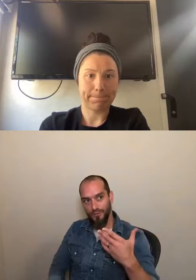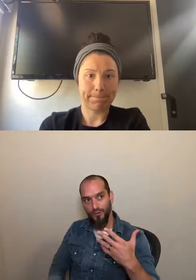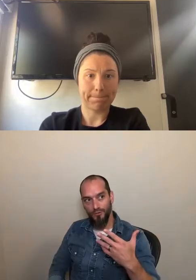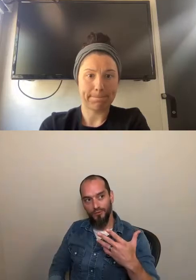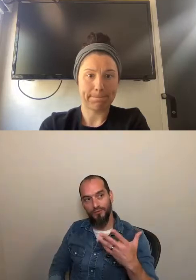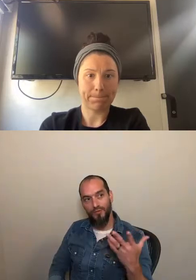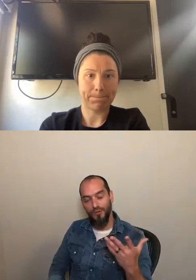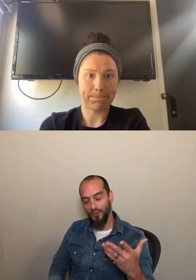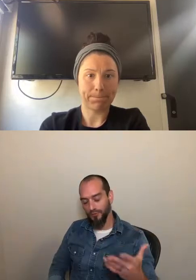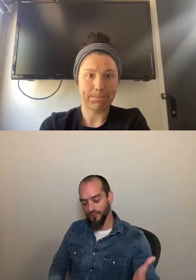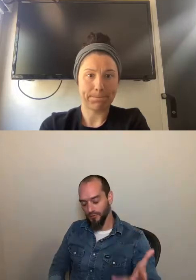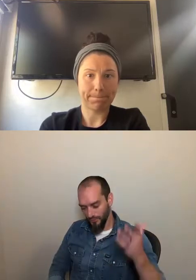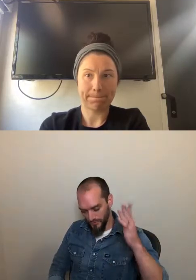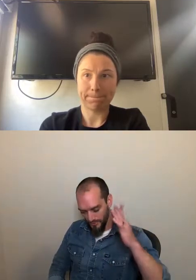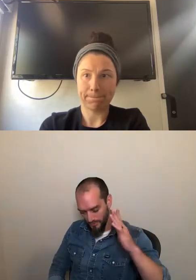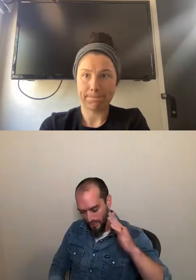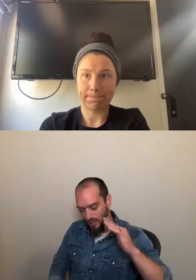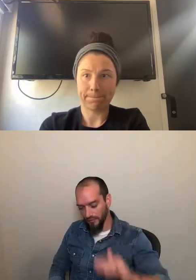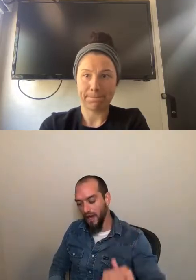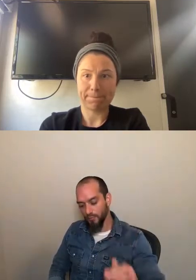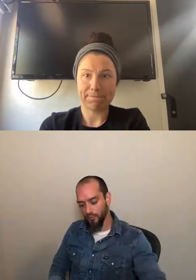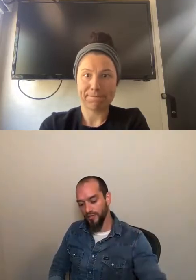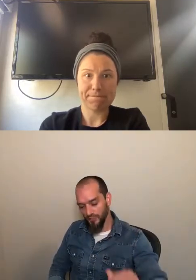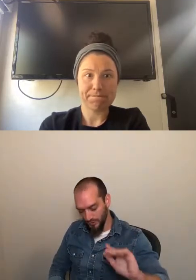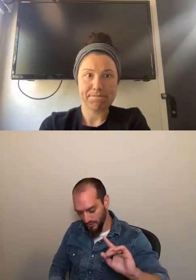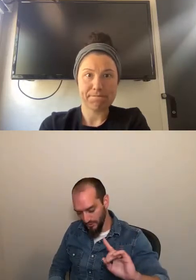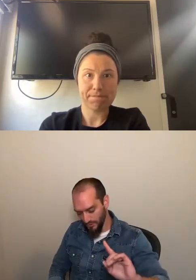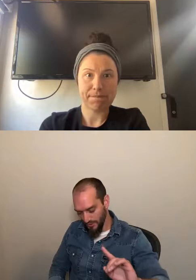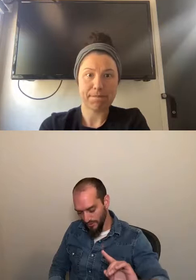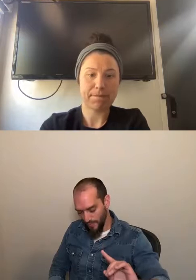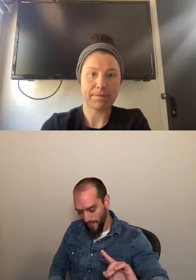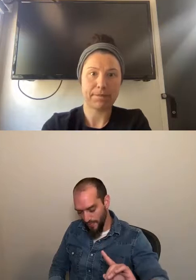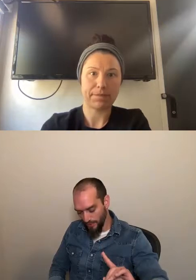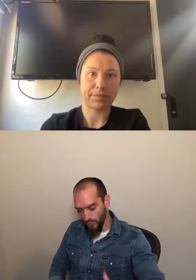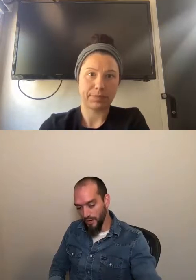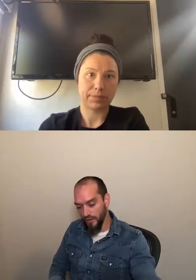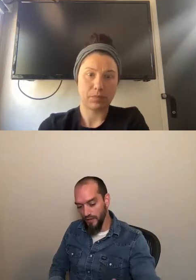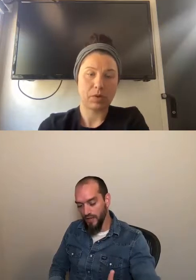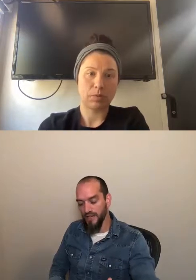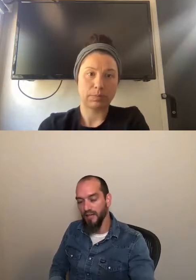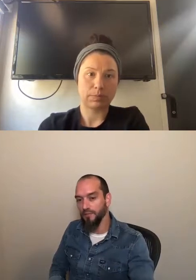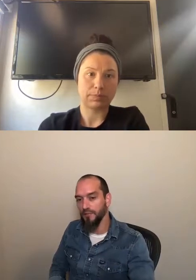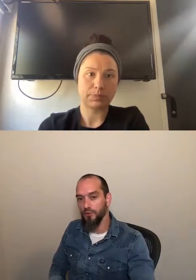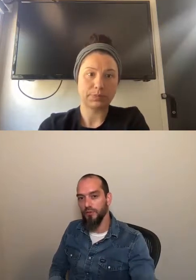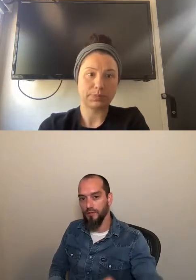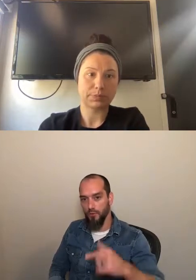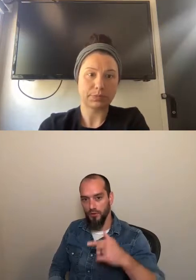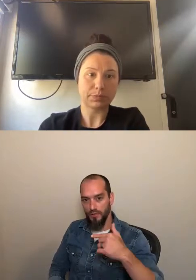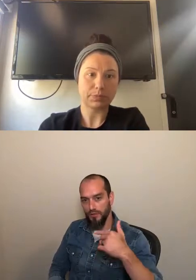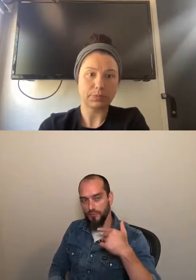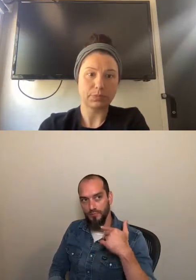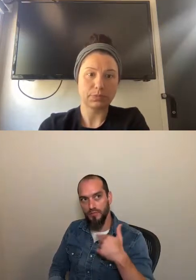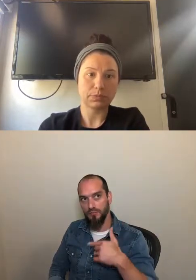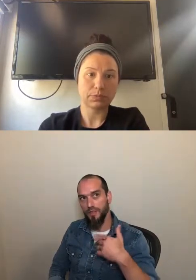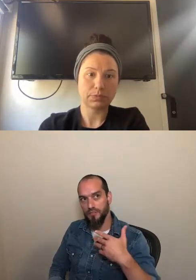is going to hopefully result in a lot more research to where it can't be ignored anymore.